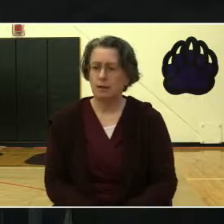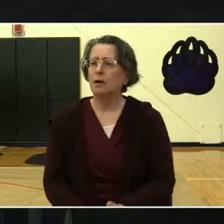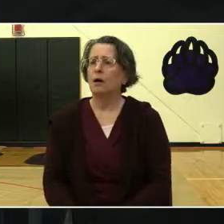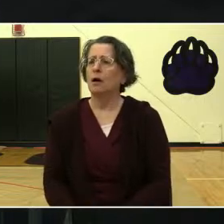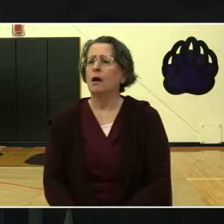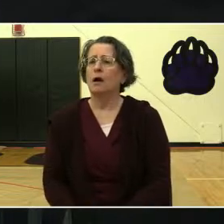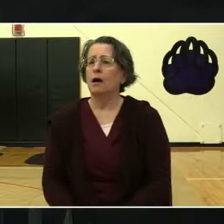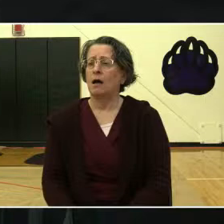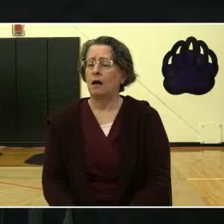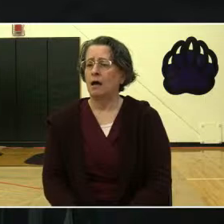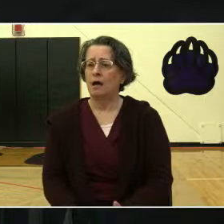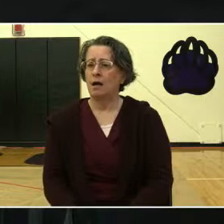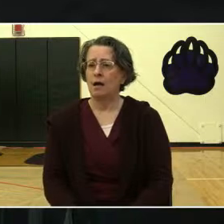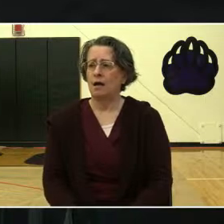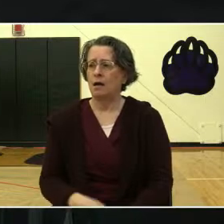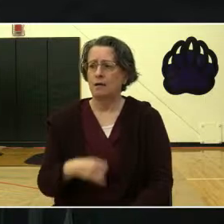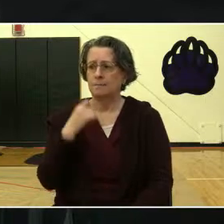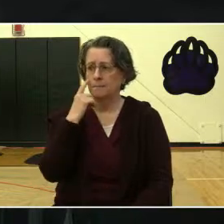I'm sorry